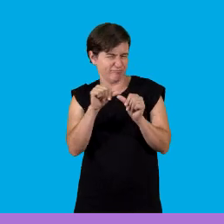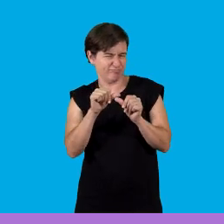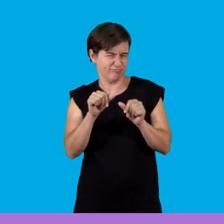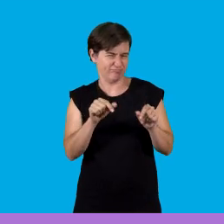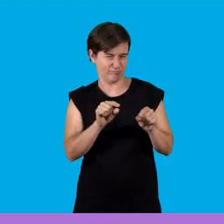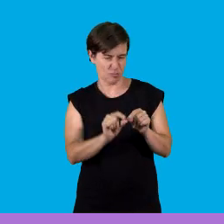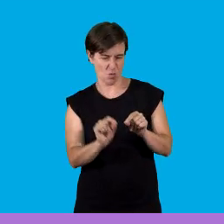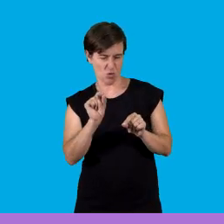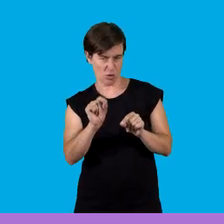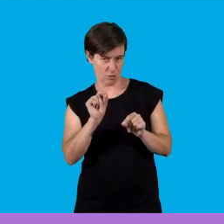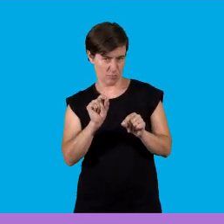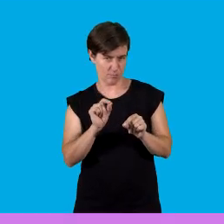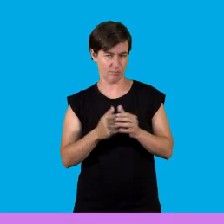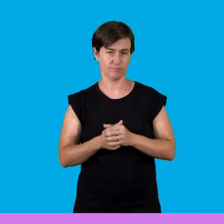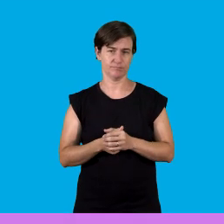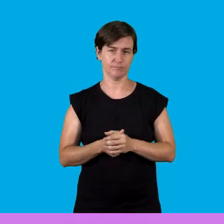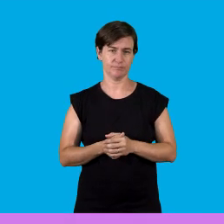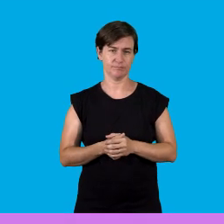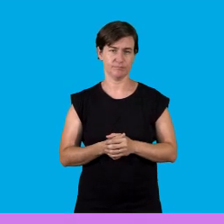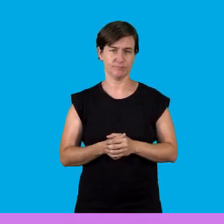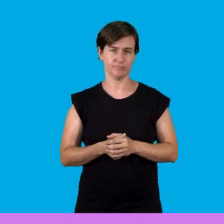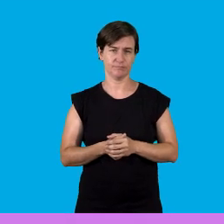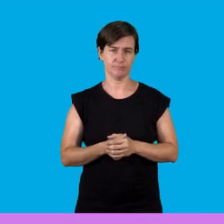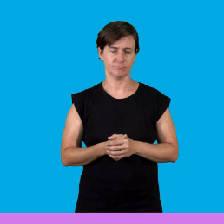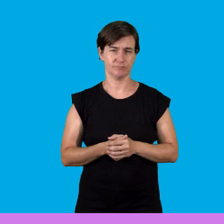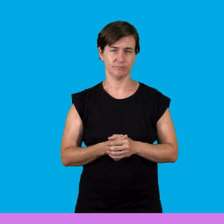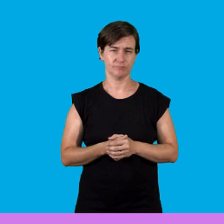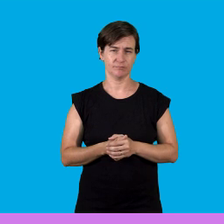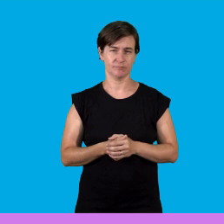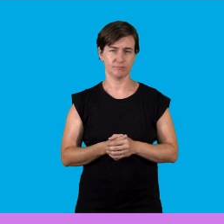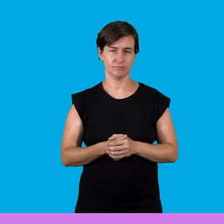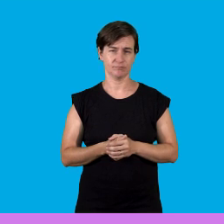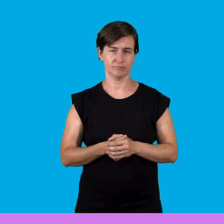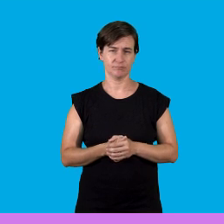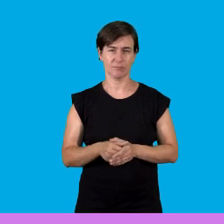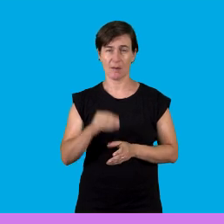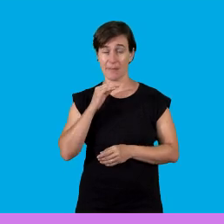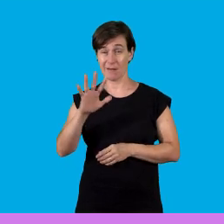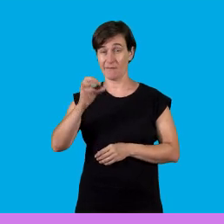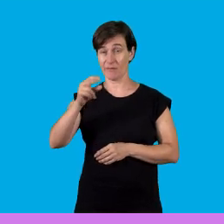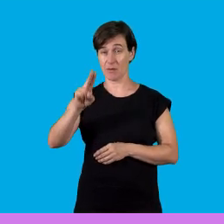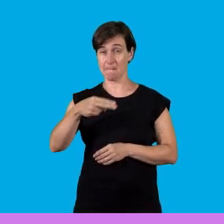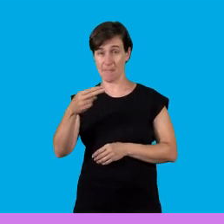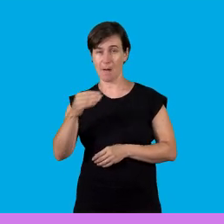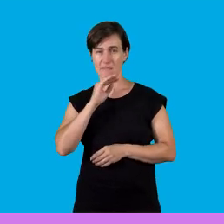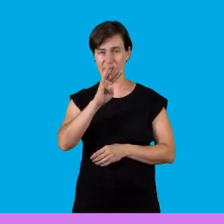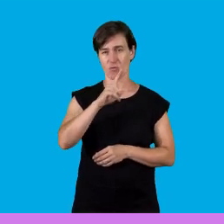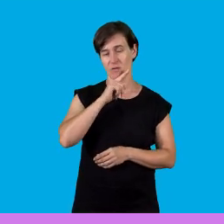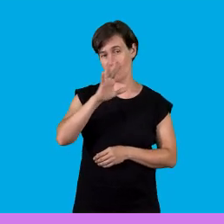there. Are we clear on that one? Okay guys, let us now plot our next 2 points. That will be 50 pounds